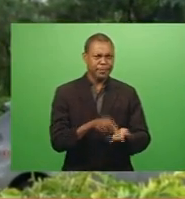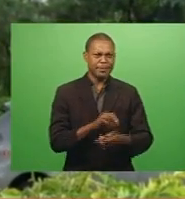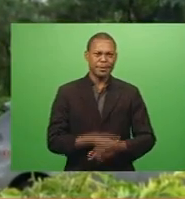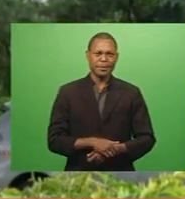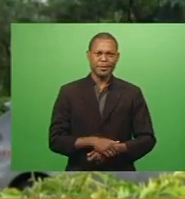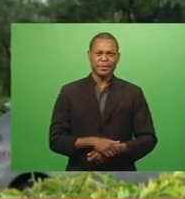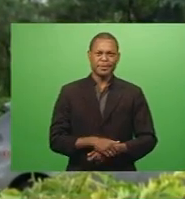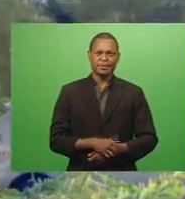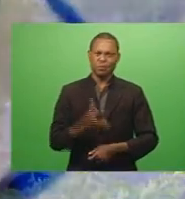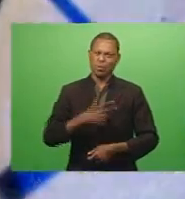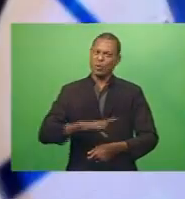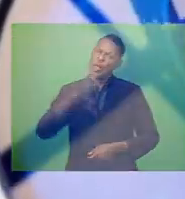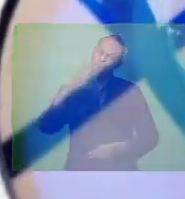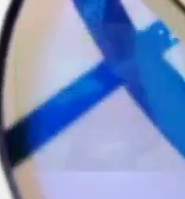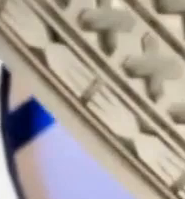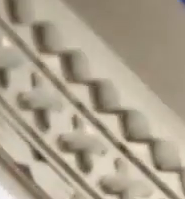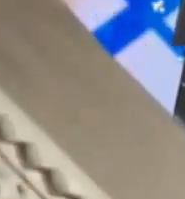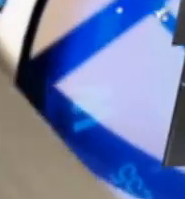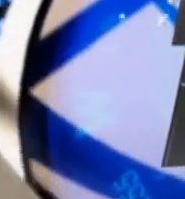cup.